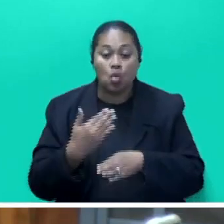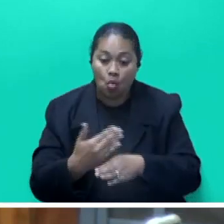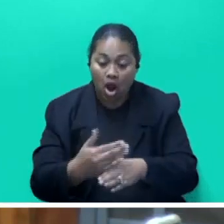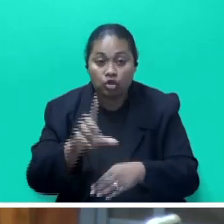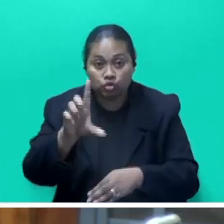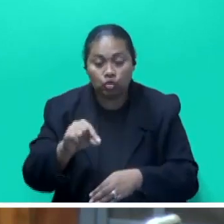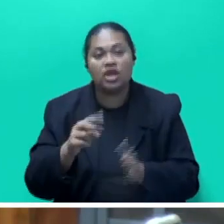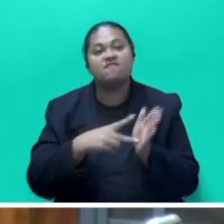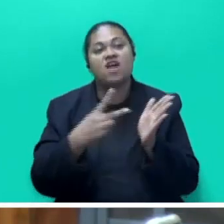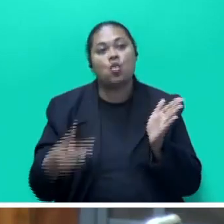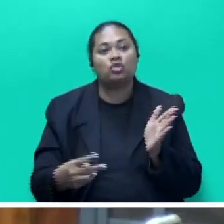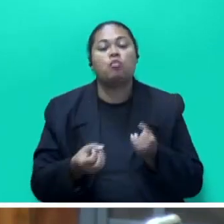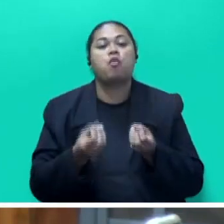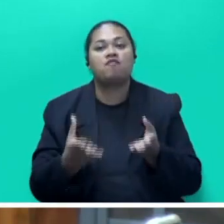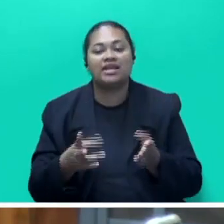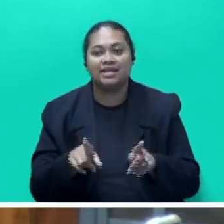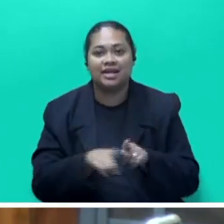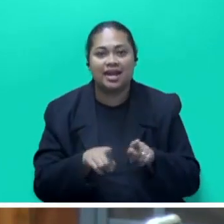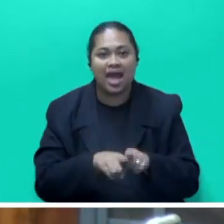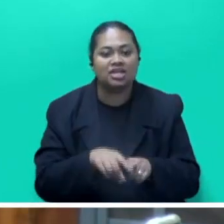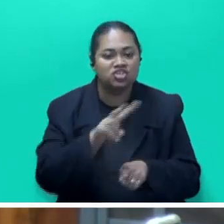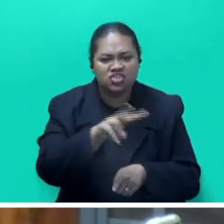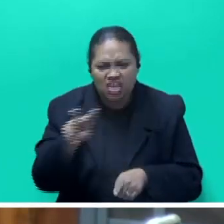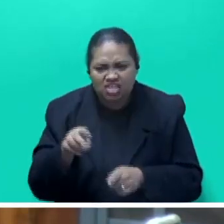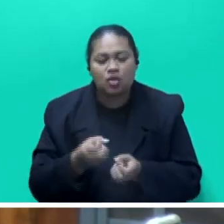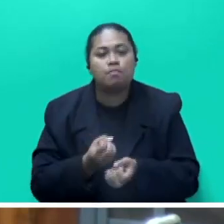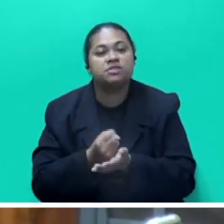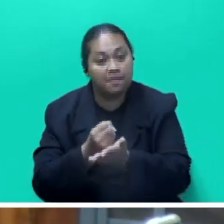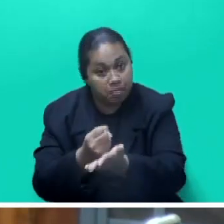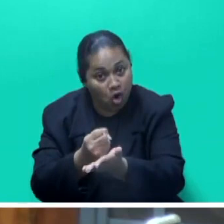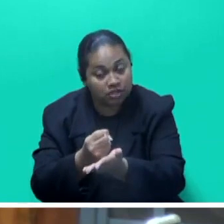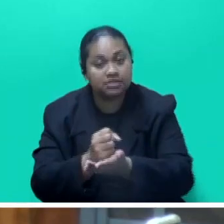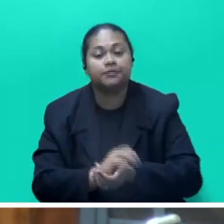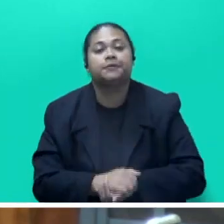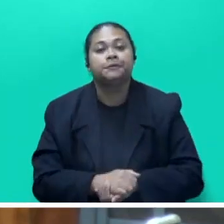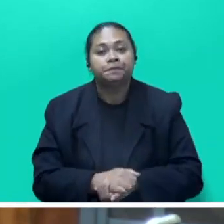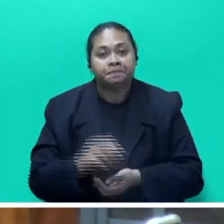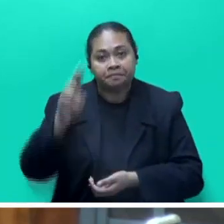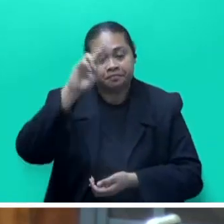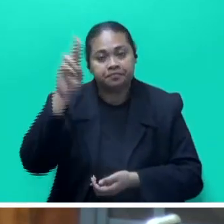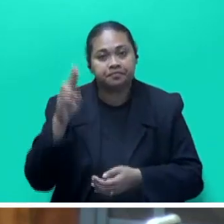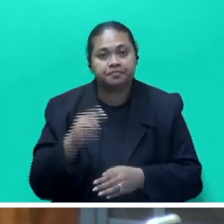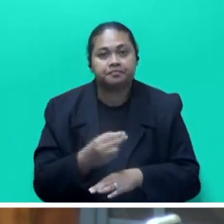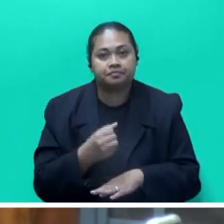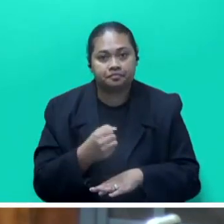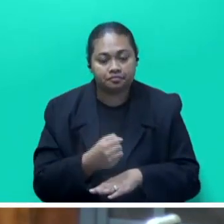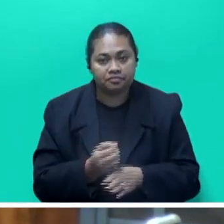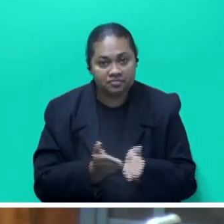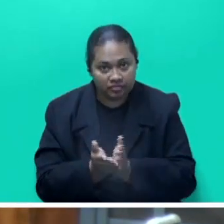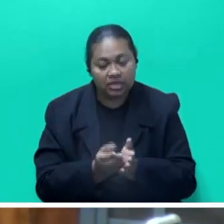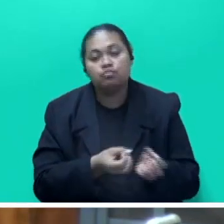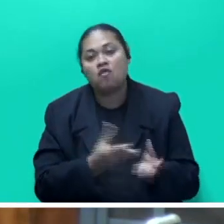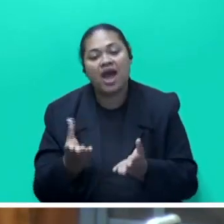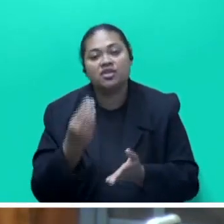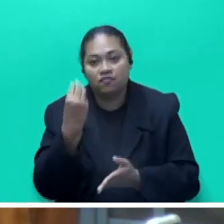in Vanuatu. They're providing surge support to the Vanuatu National Emergency Coordination Center. They're delivering ration packs and water